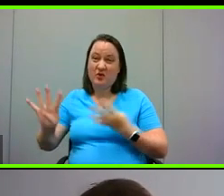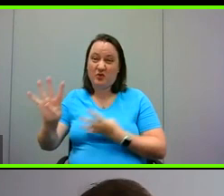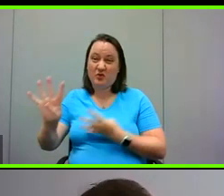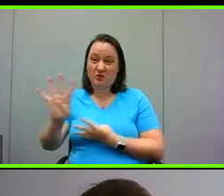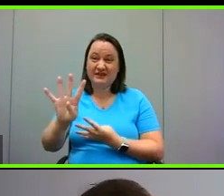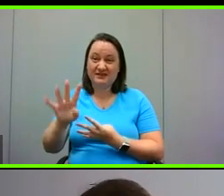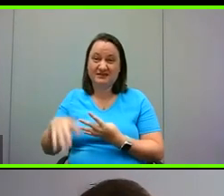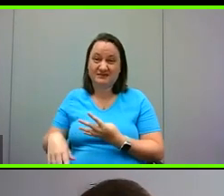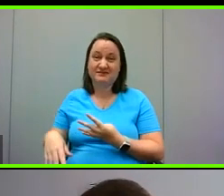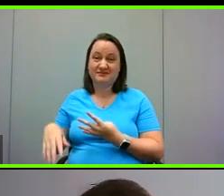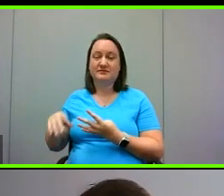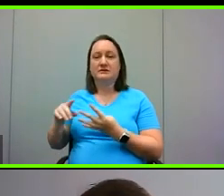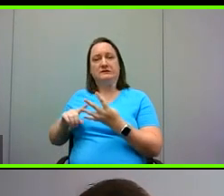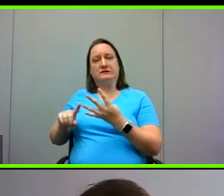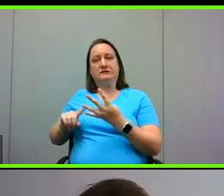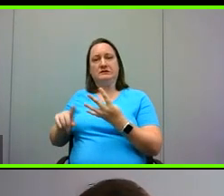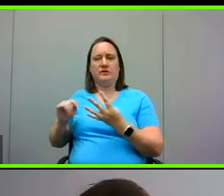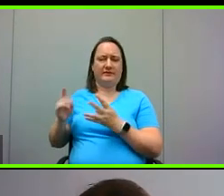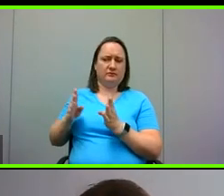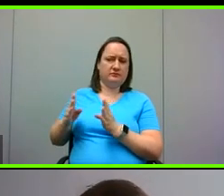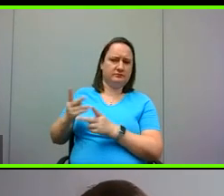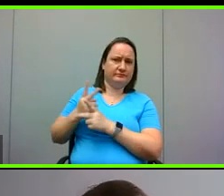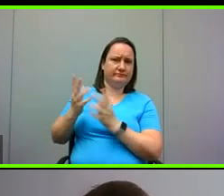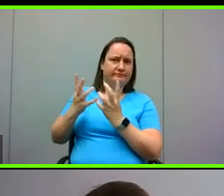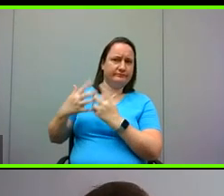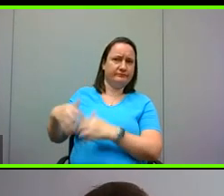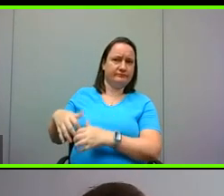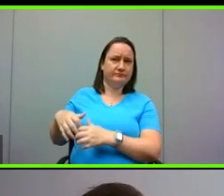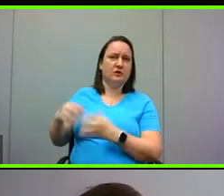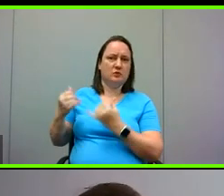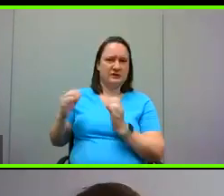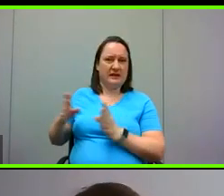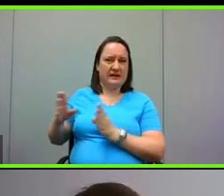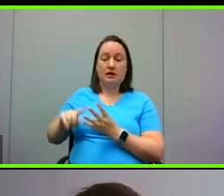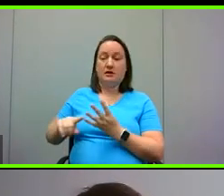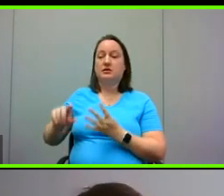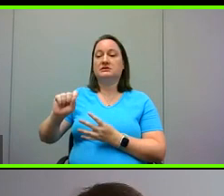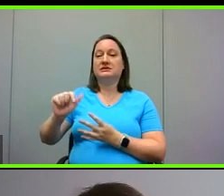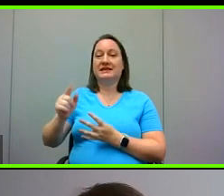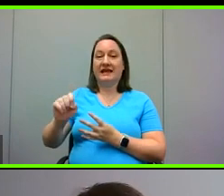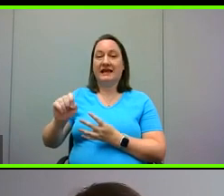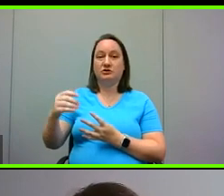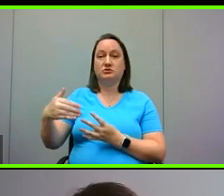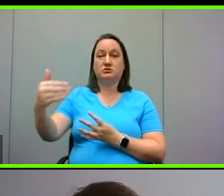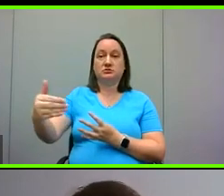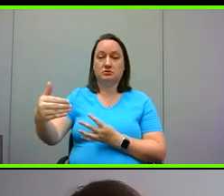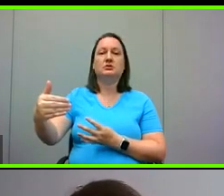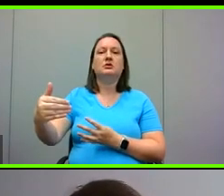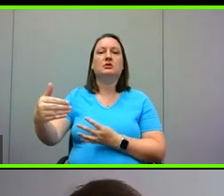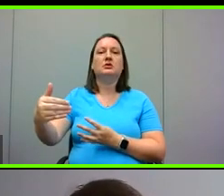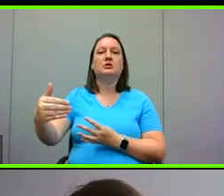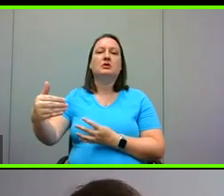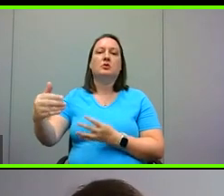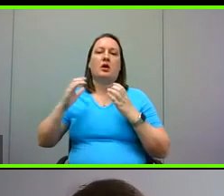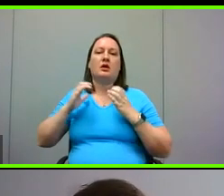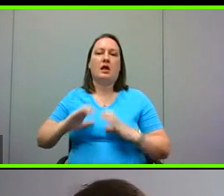So we're gonna have to figure that out. That's still what we're thinking about. And then stage 2 would actually be bringing clients back in face to